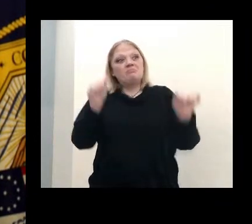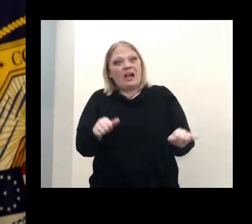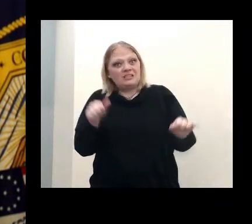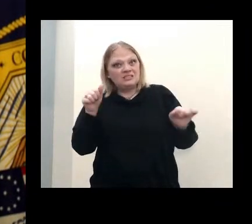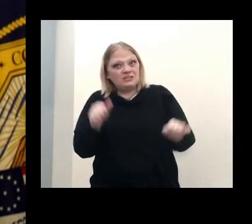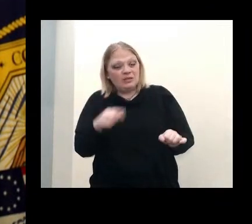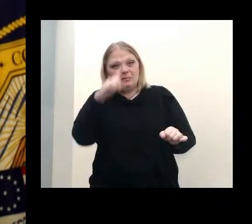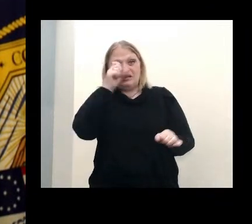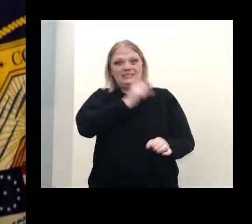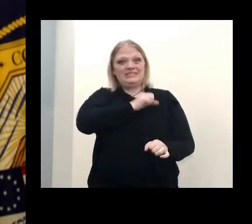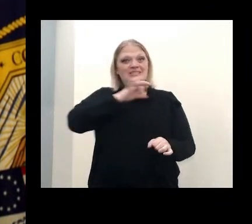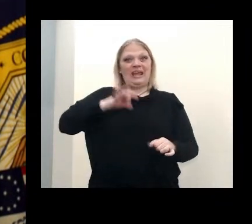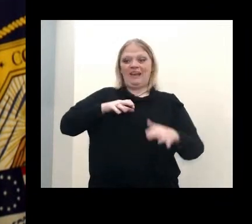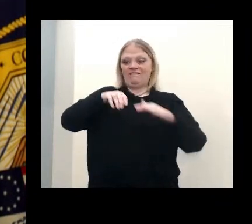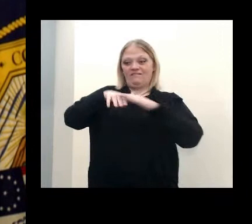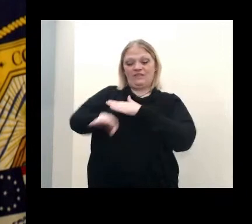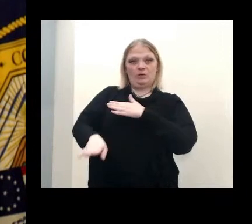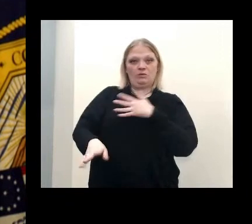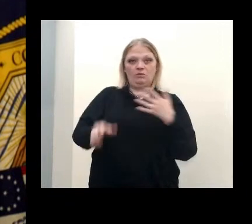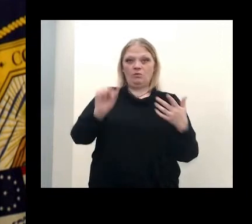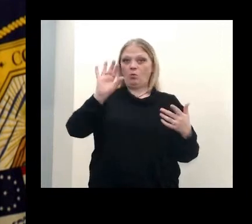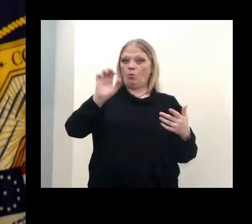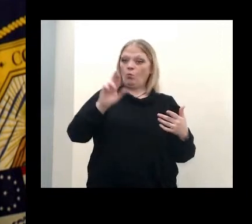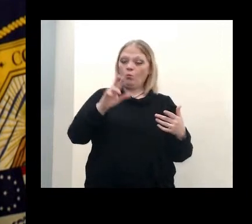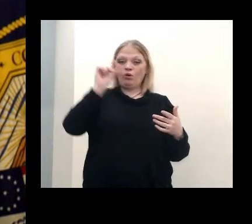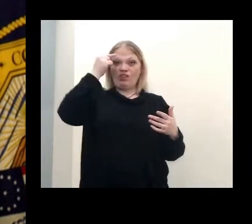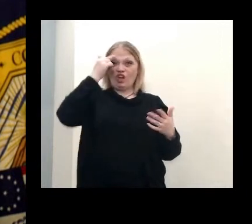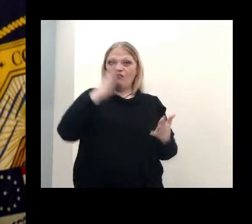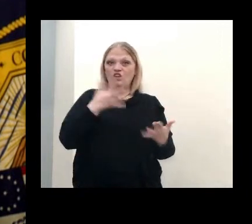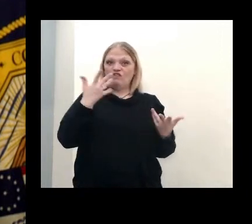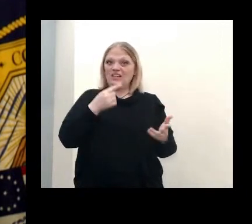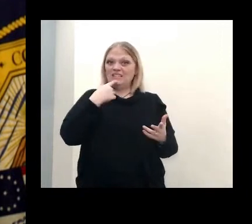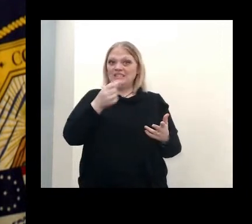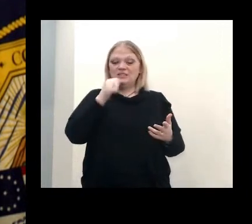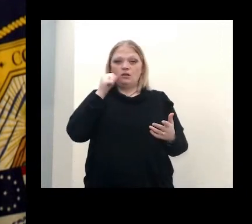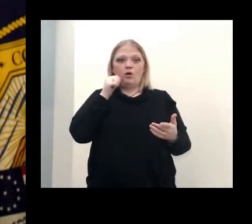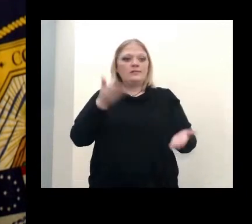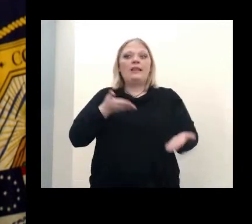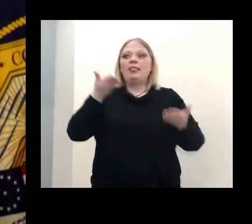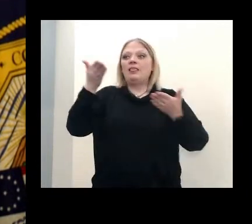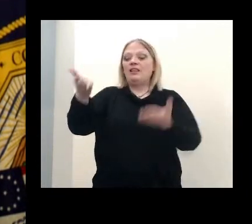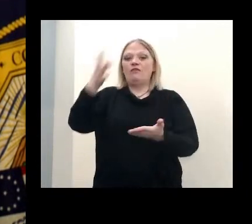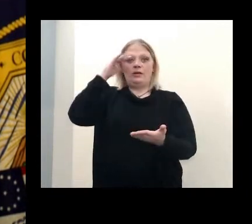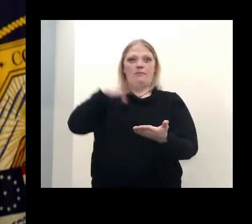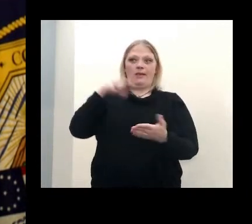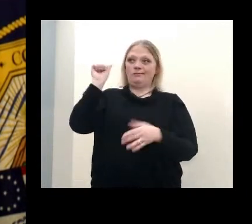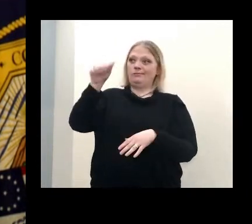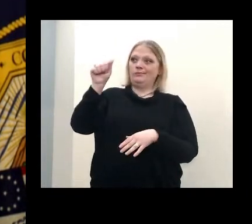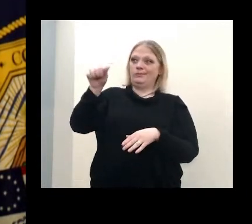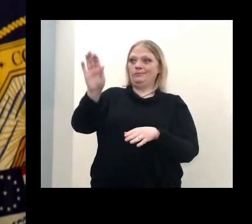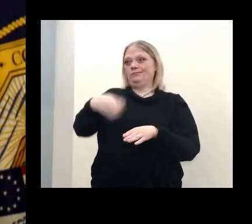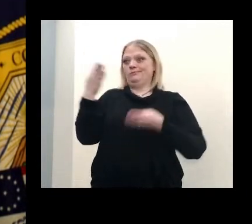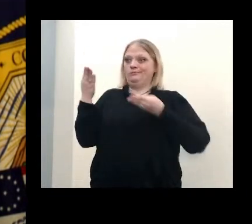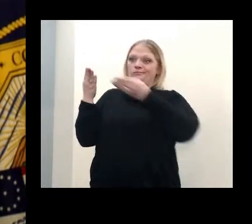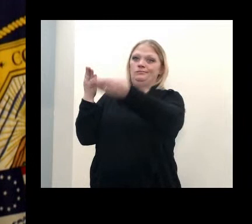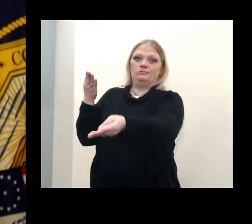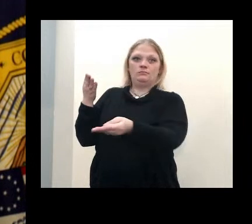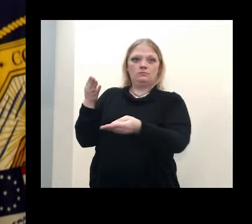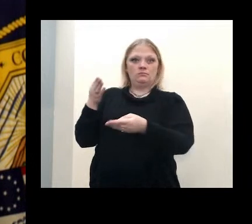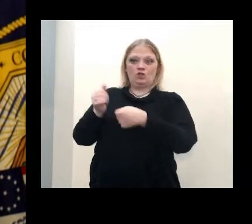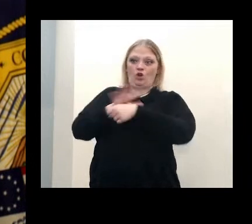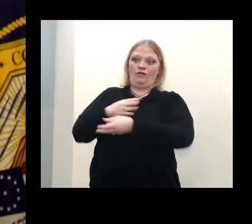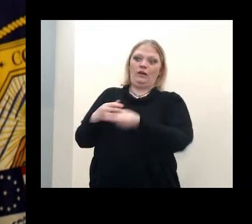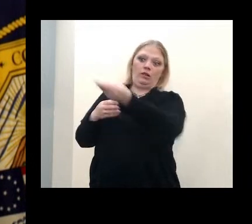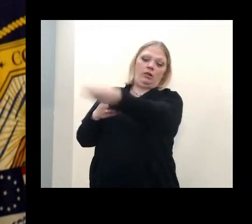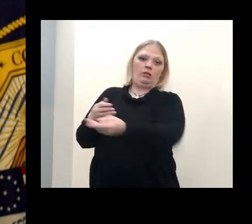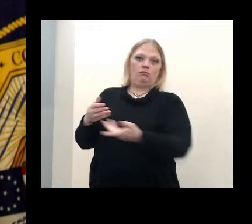in by a staff member. Or as the governor noted yesterday, a delivery man comes to the door and passes it to others. So I